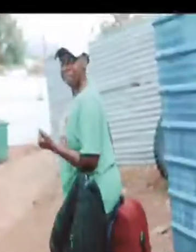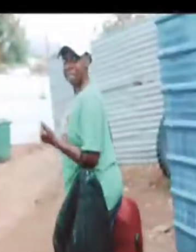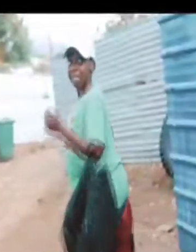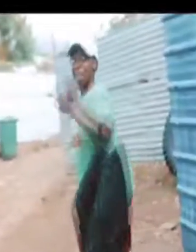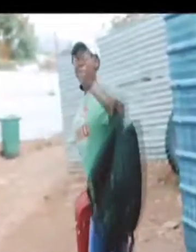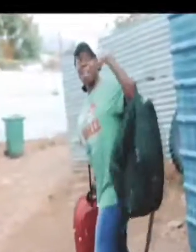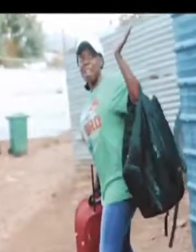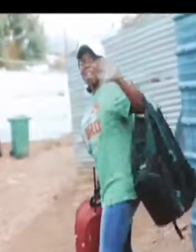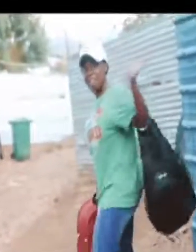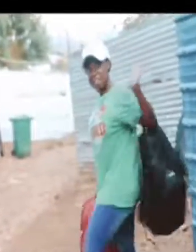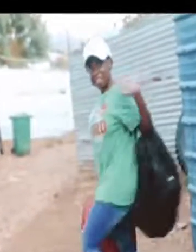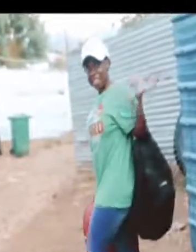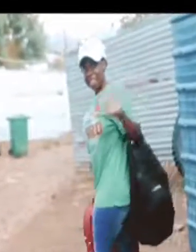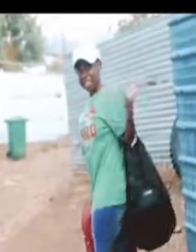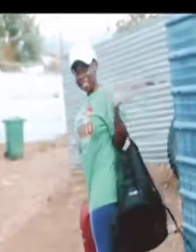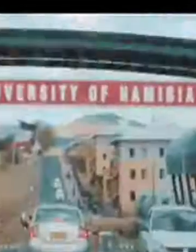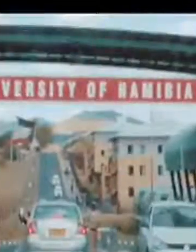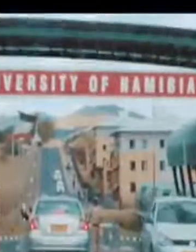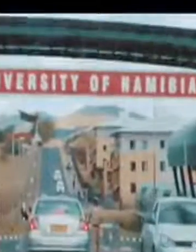Mama